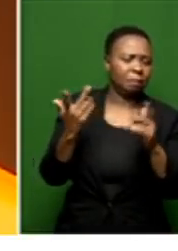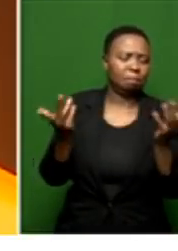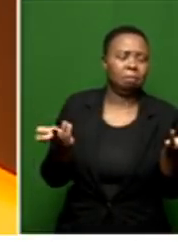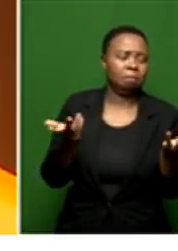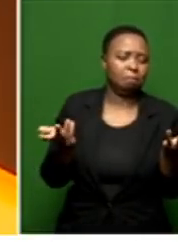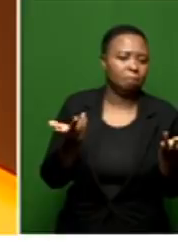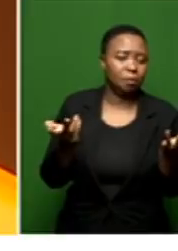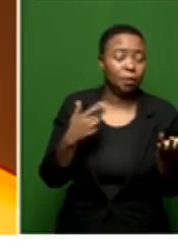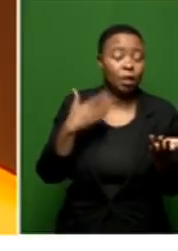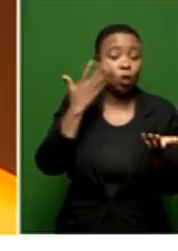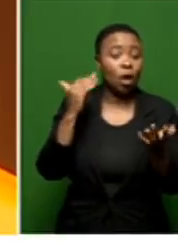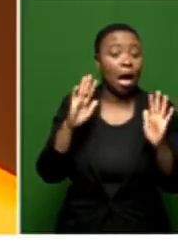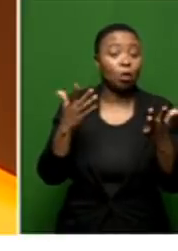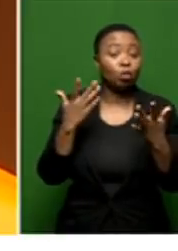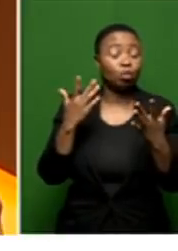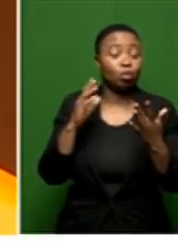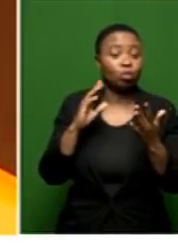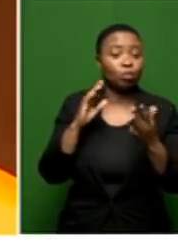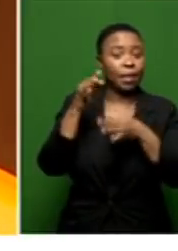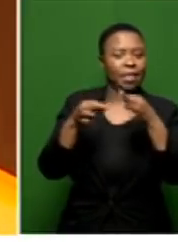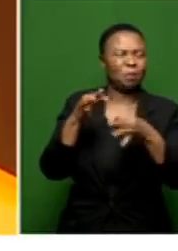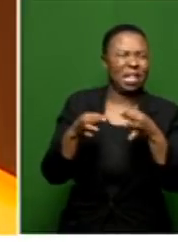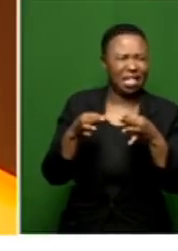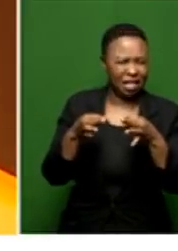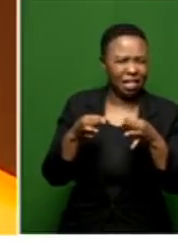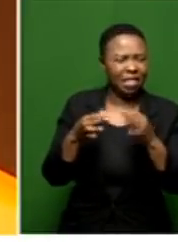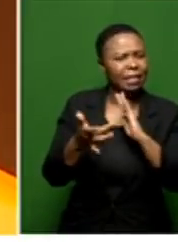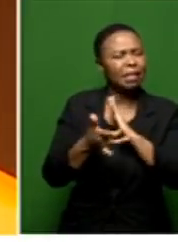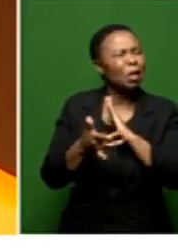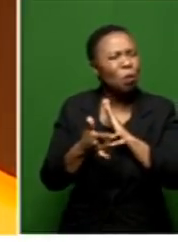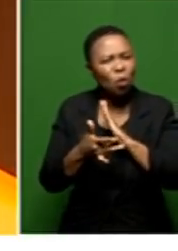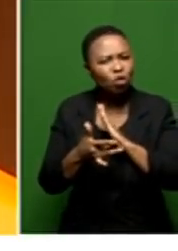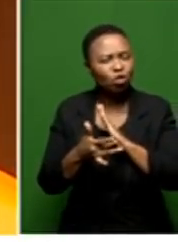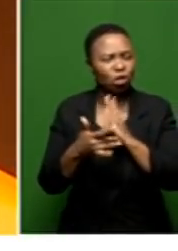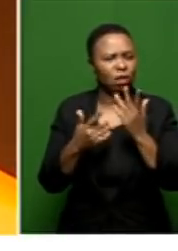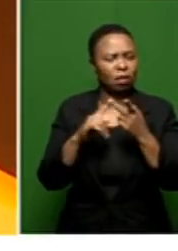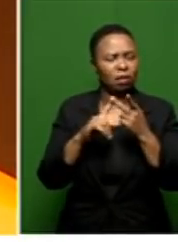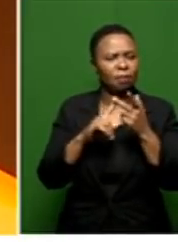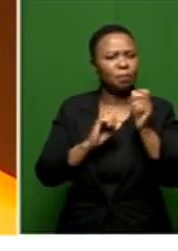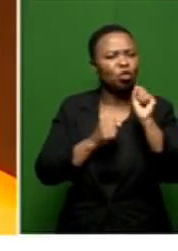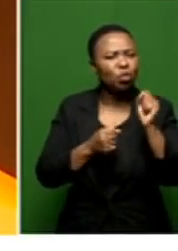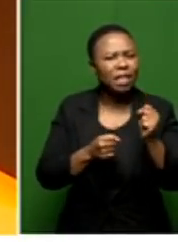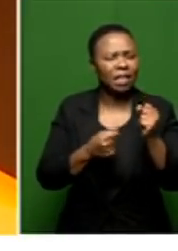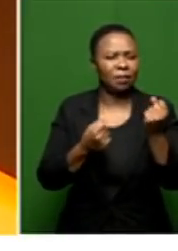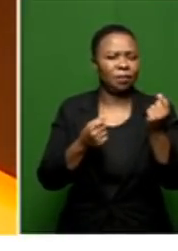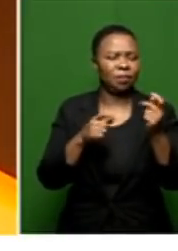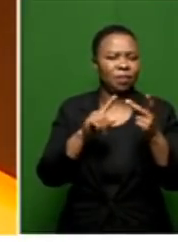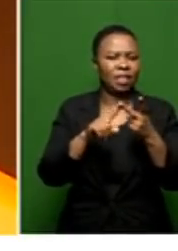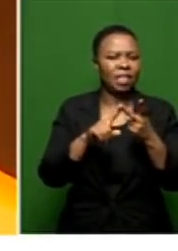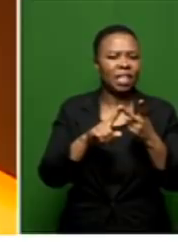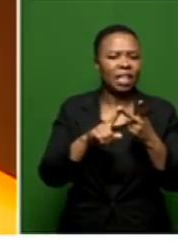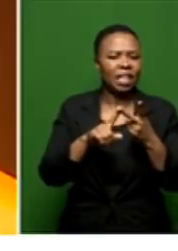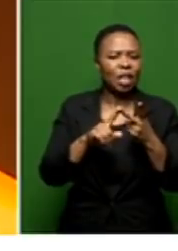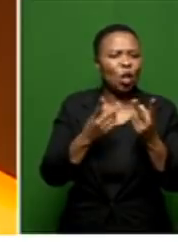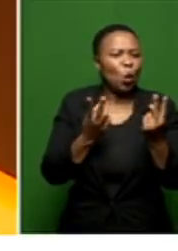how do I put it, the accusations about the technology, about the machines, the demonization of